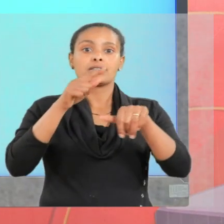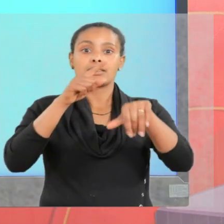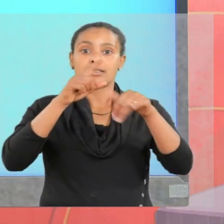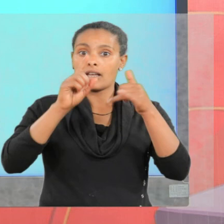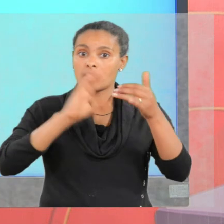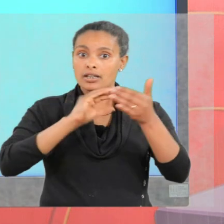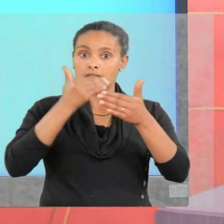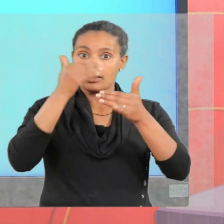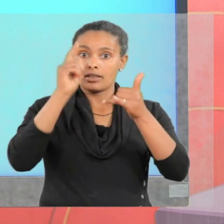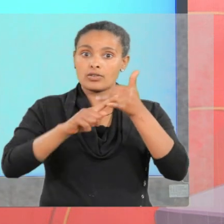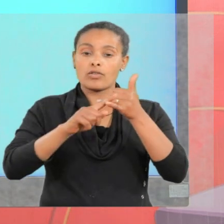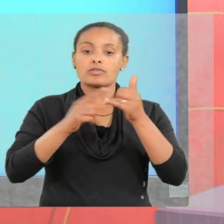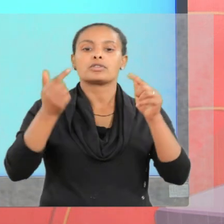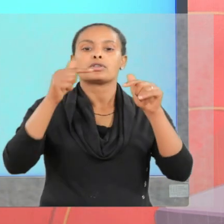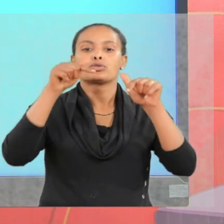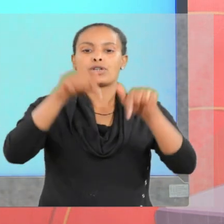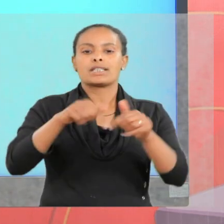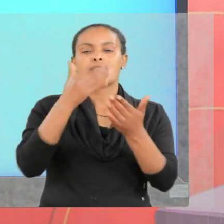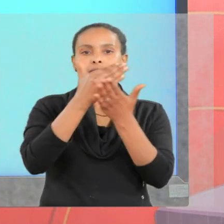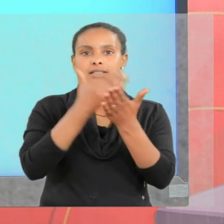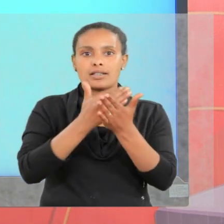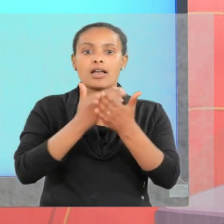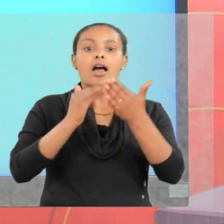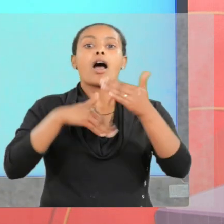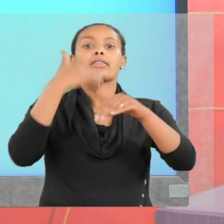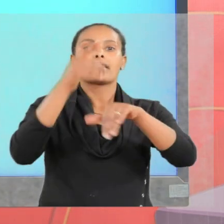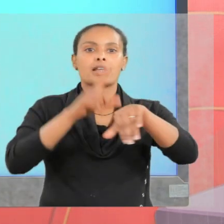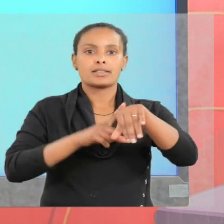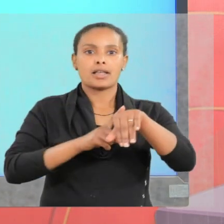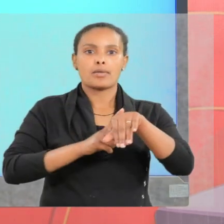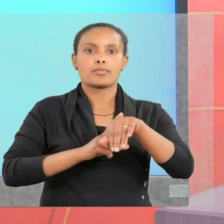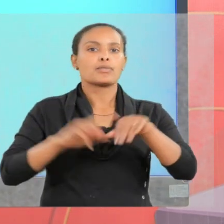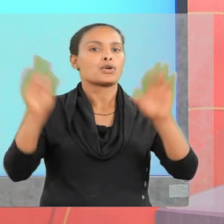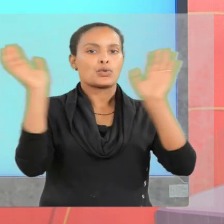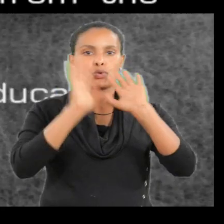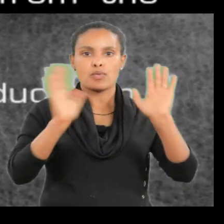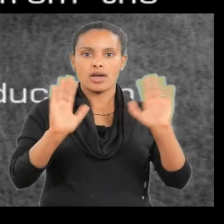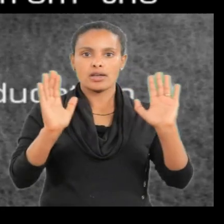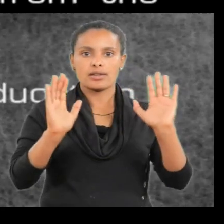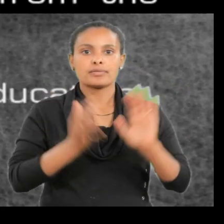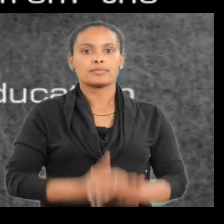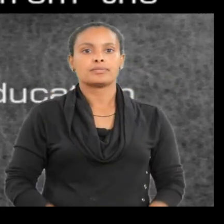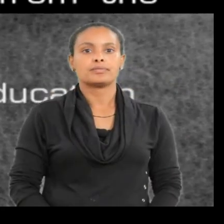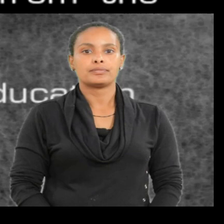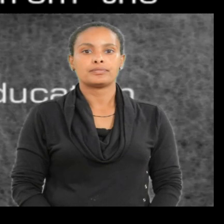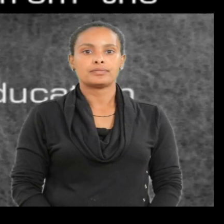to the end of our today's lesson. Until next time, goodbye.